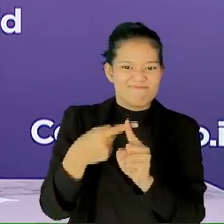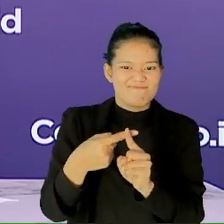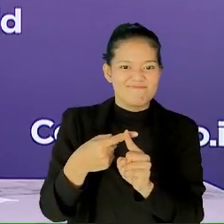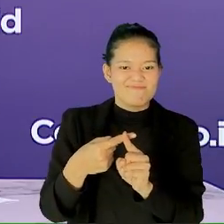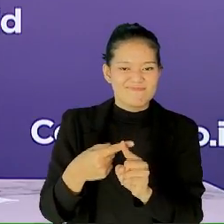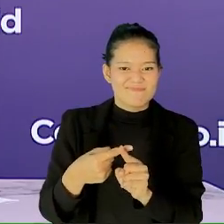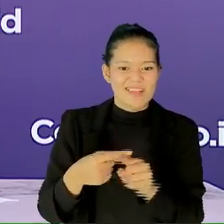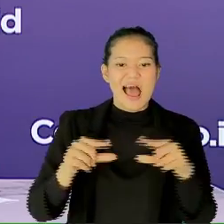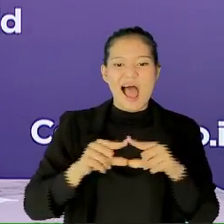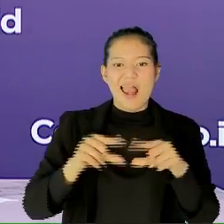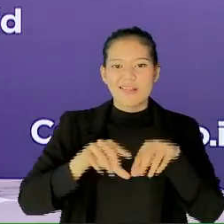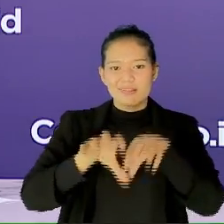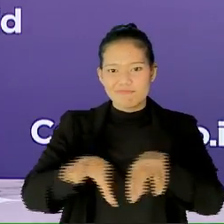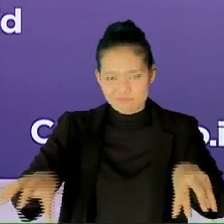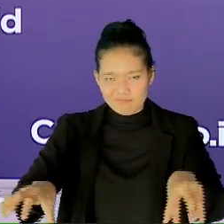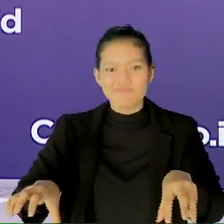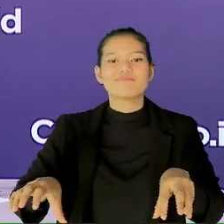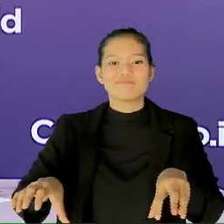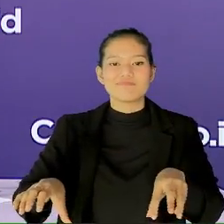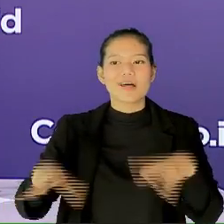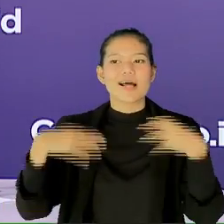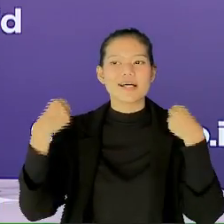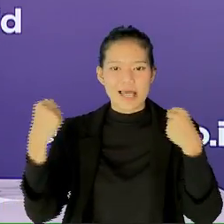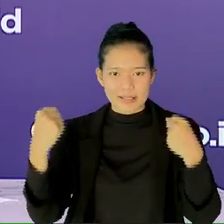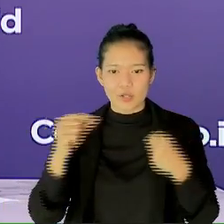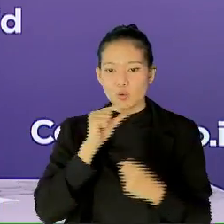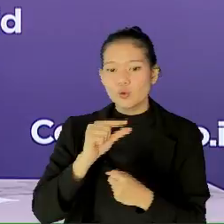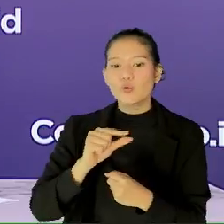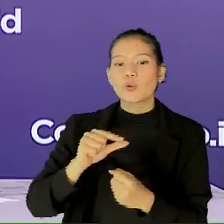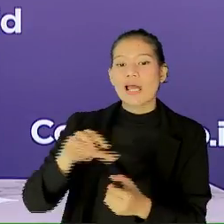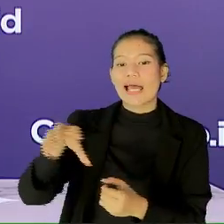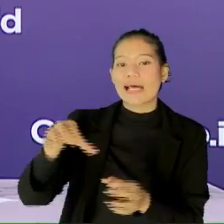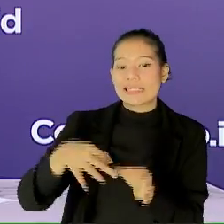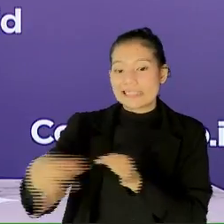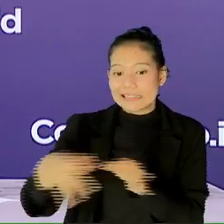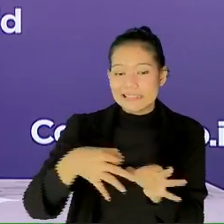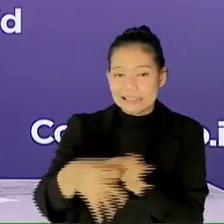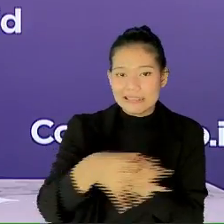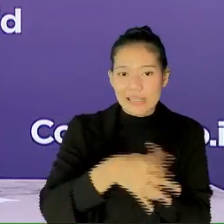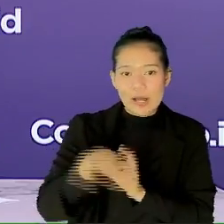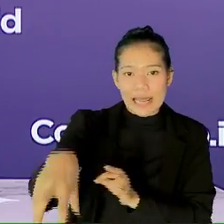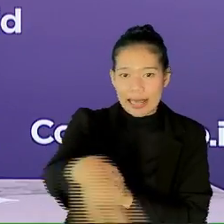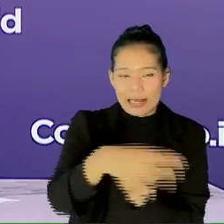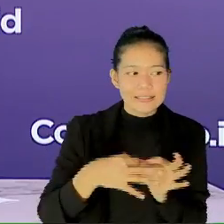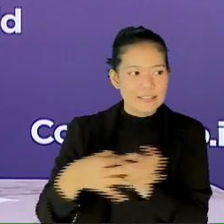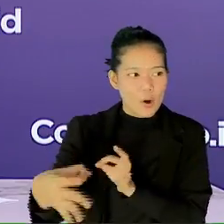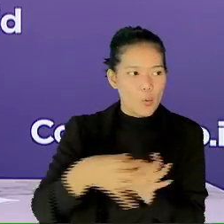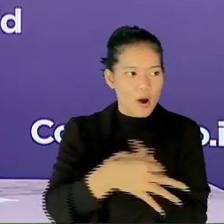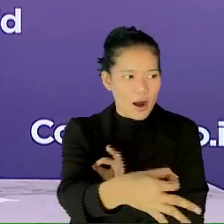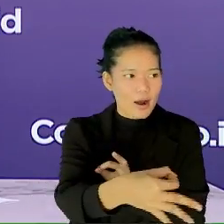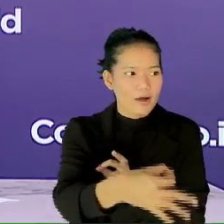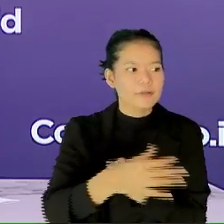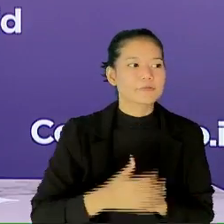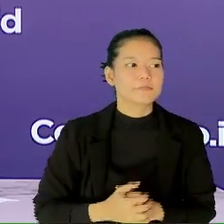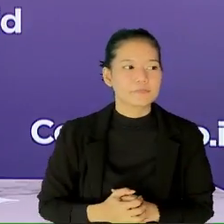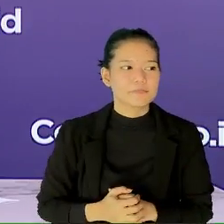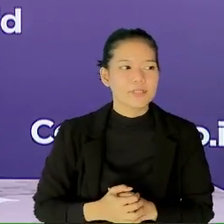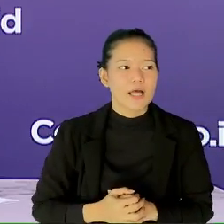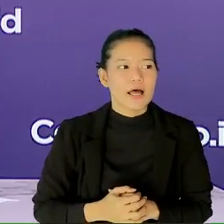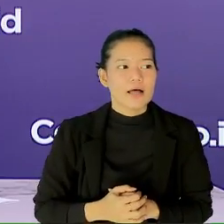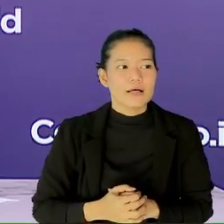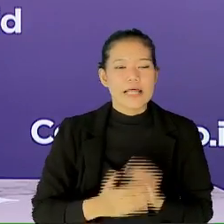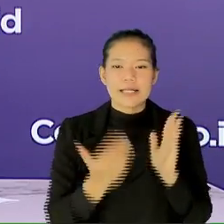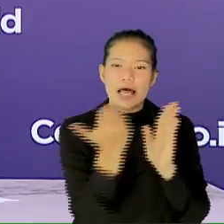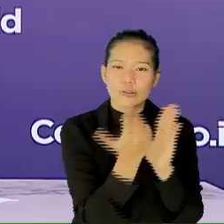health equipment or materials for border areas, and equipping them with the new COVID-19 vaccination